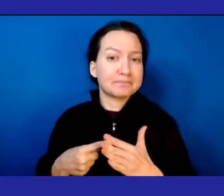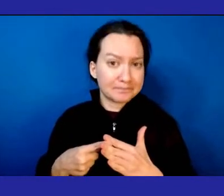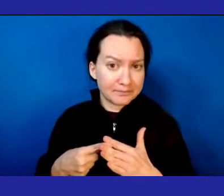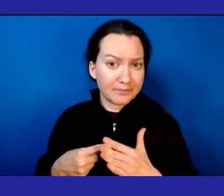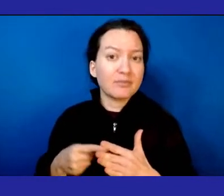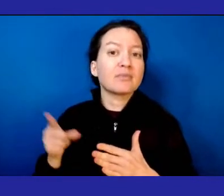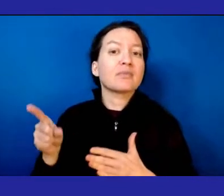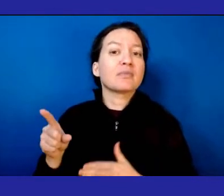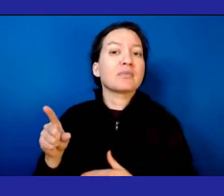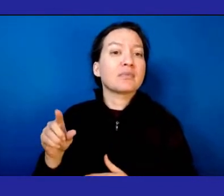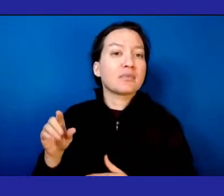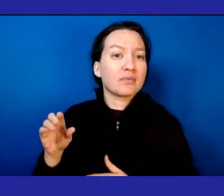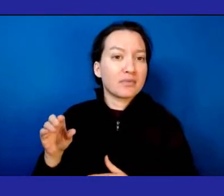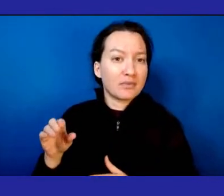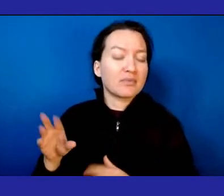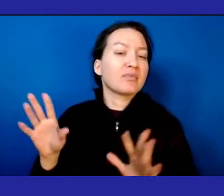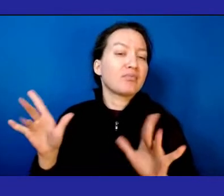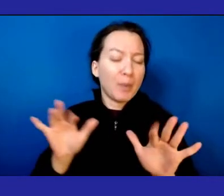CAP chair in the CAP.